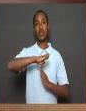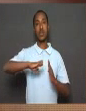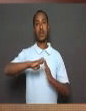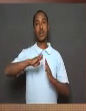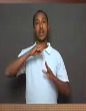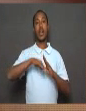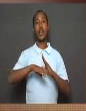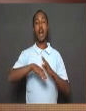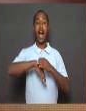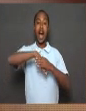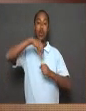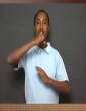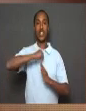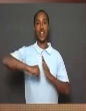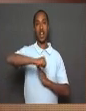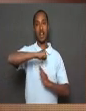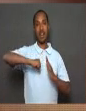its outermost shell.